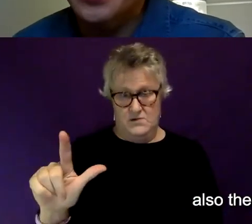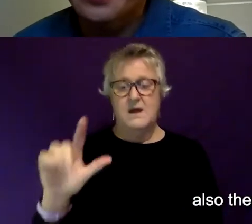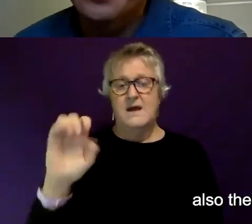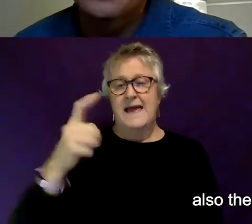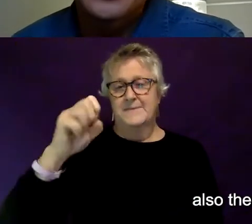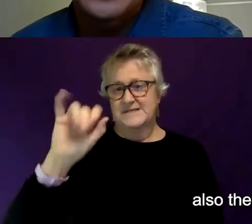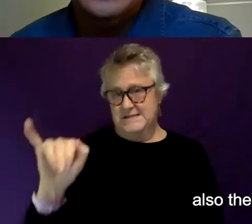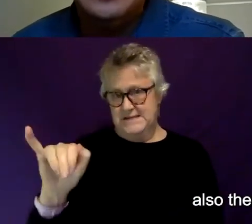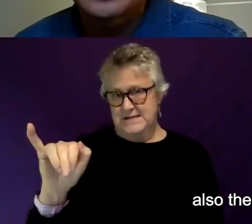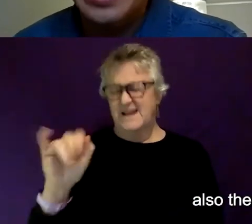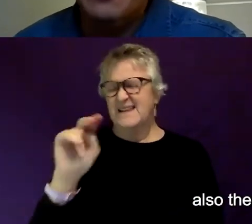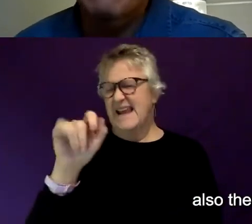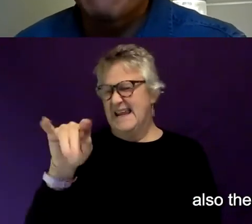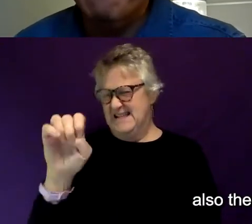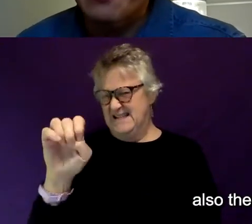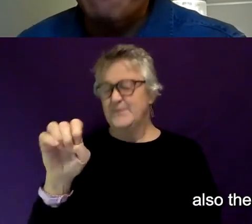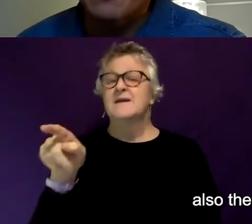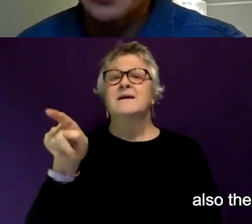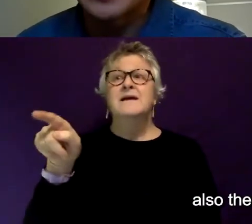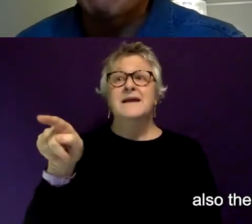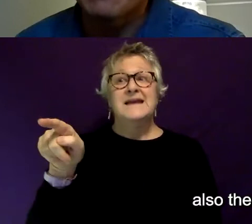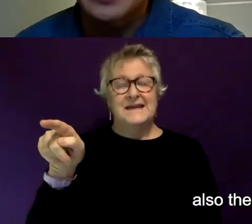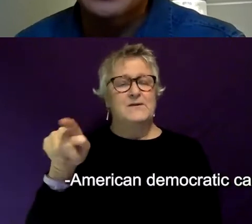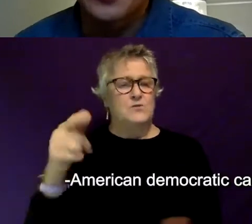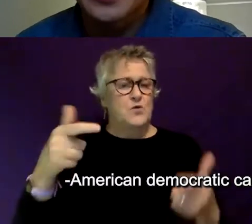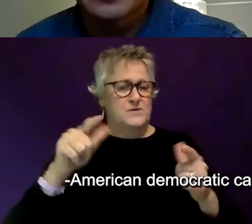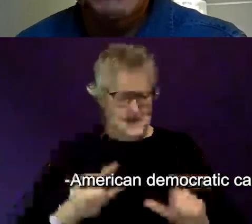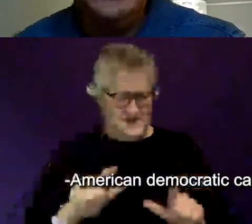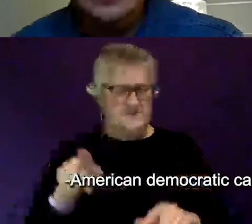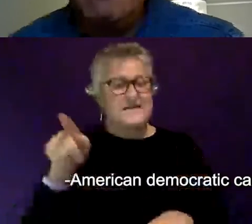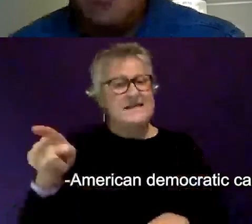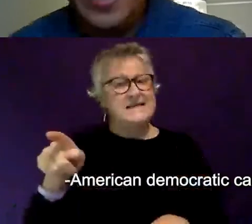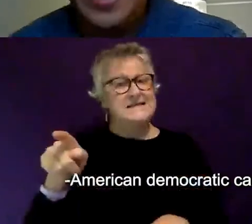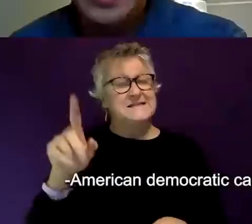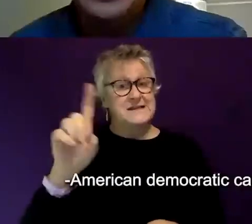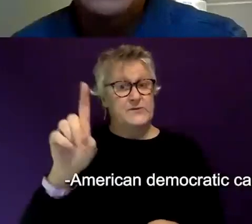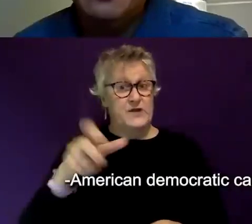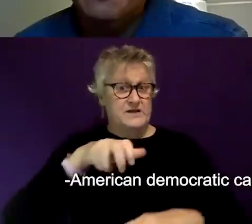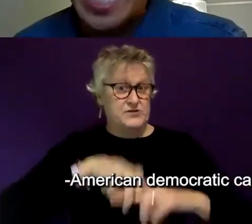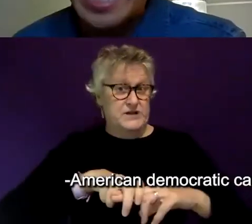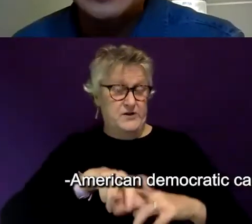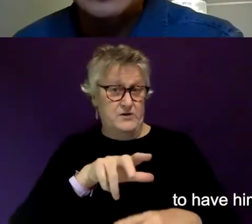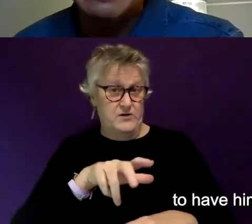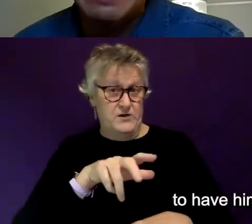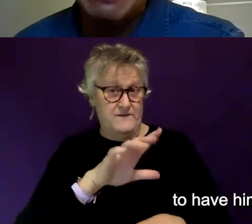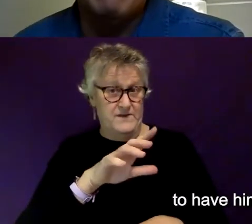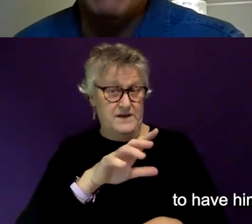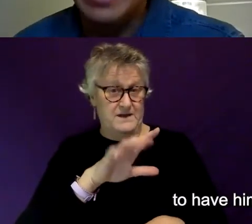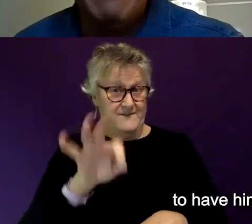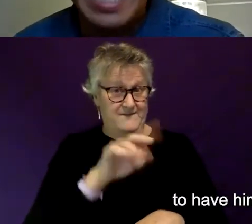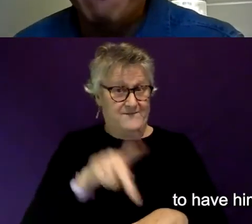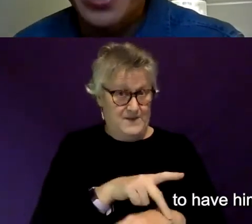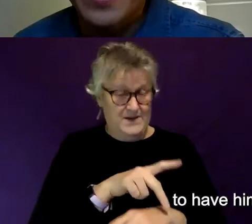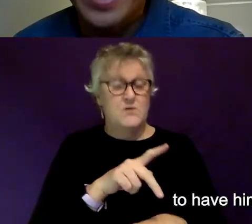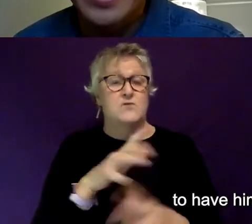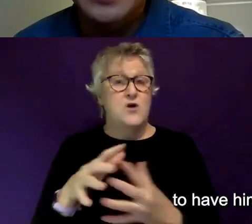he's also the chair of the Filipino-American Democratic Caucus for the state party. So, and we are